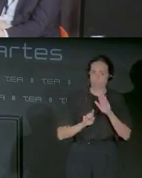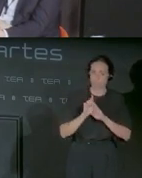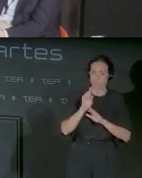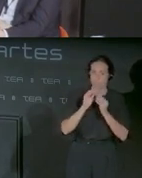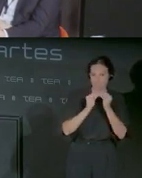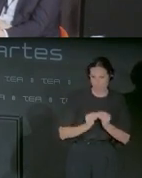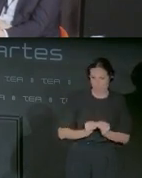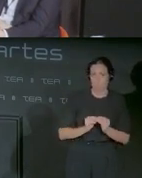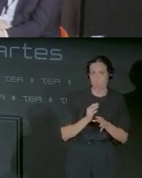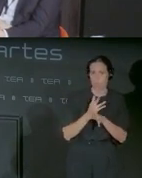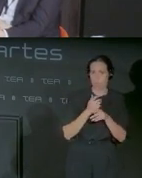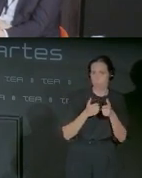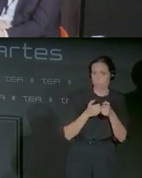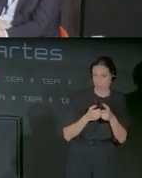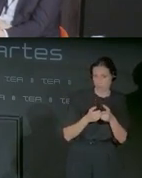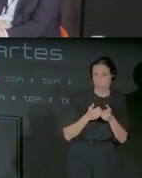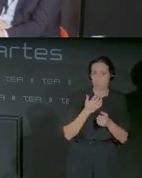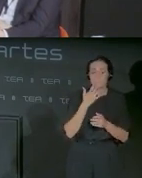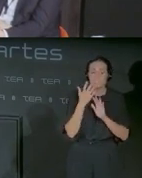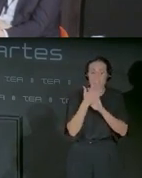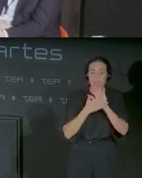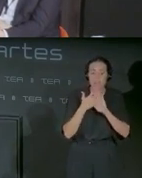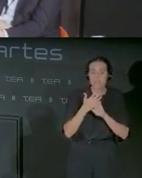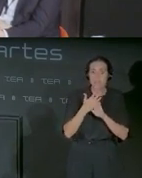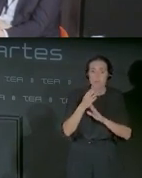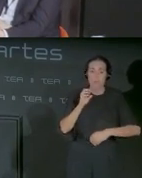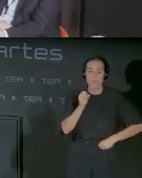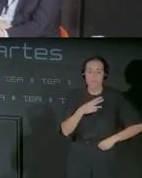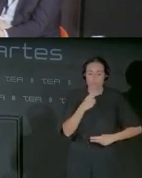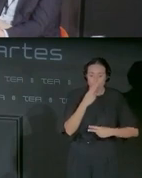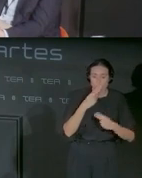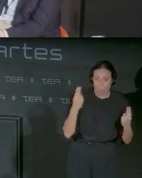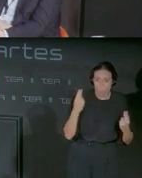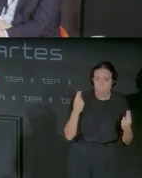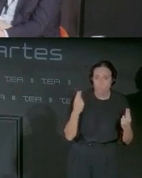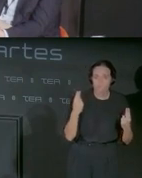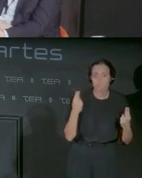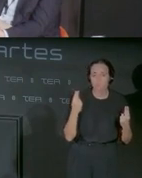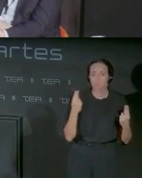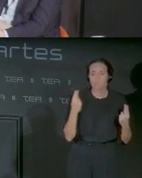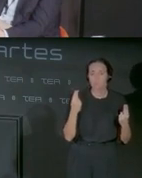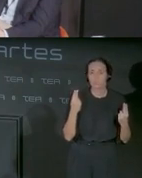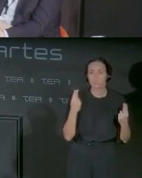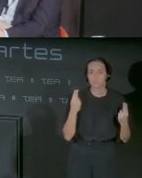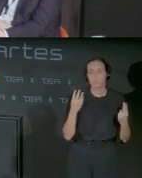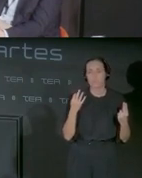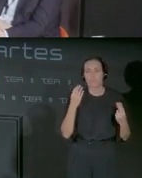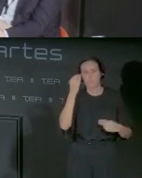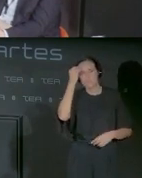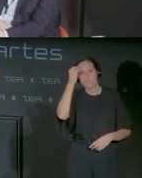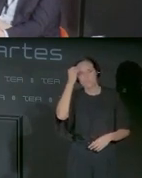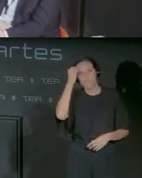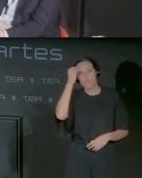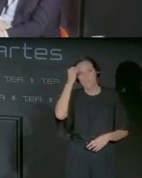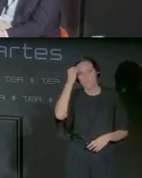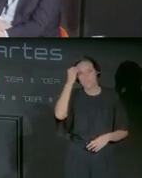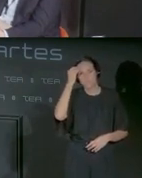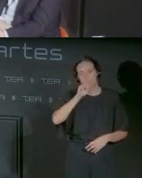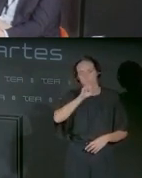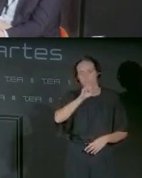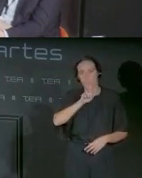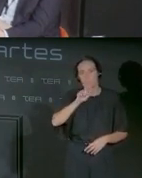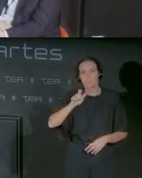for video games industry is how to empower the people who are actually running the different funding